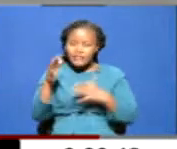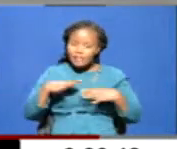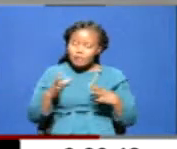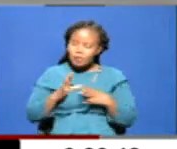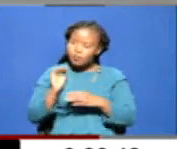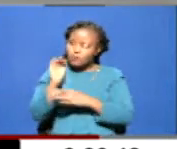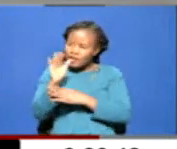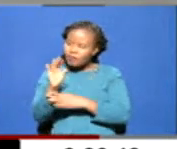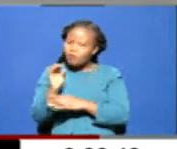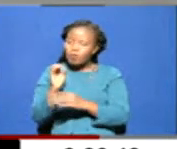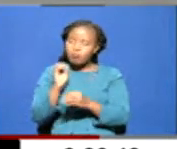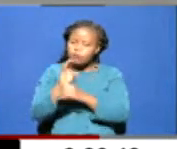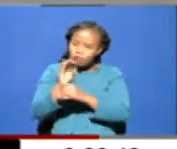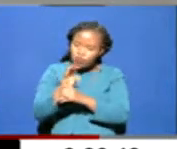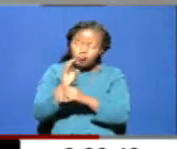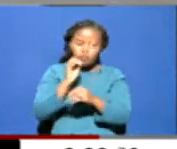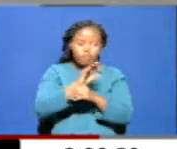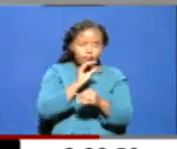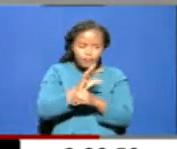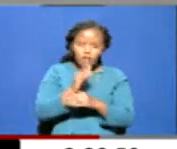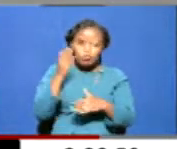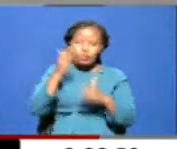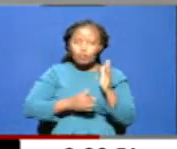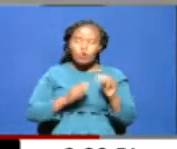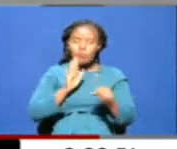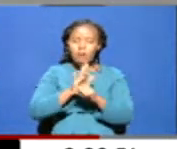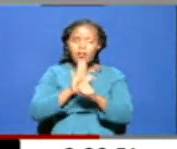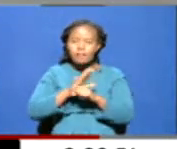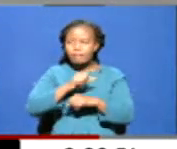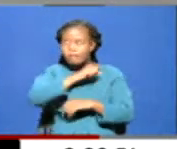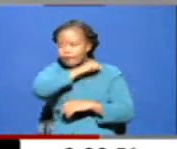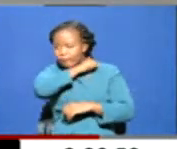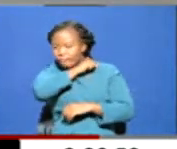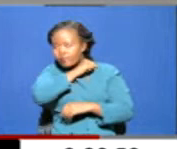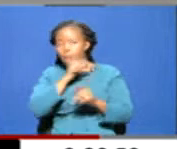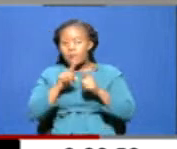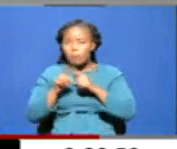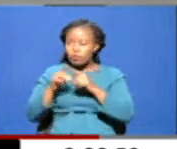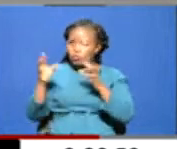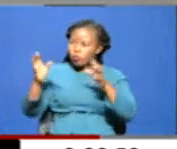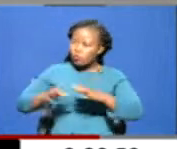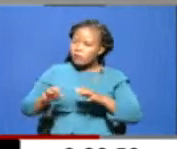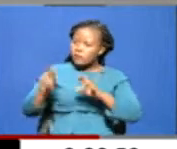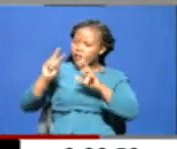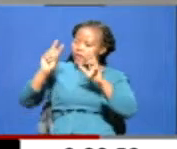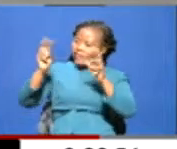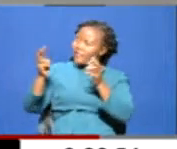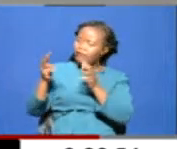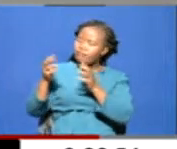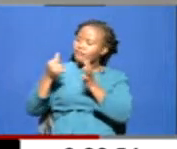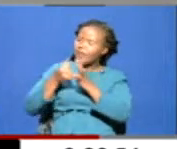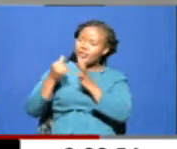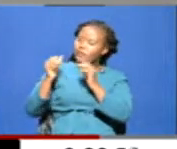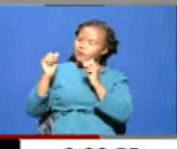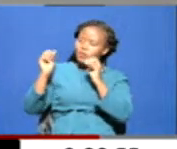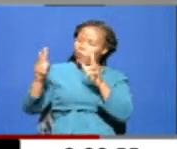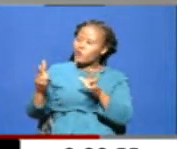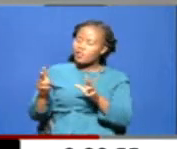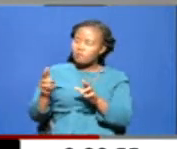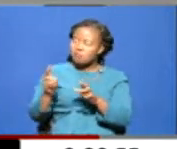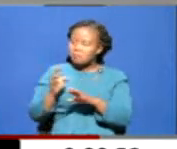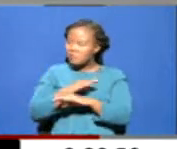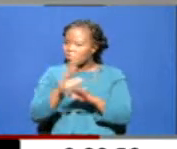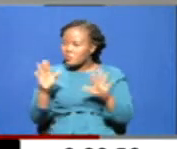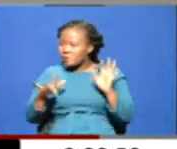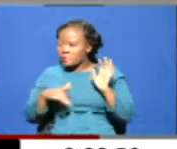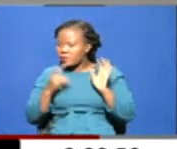curb rising cases of suicide and related crimes. The group, under the theme, It's Okay Not to Be Okay,